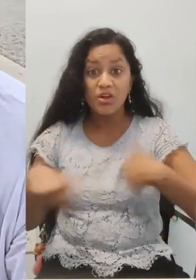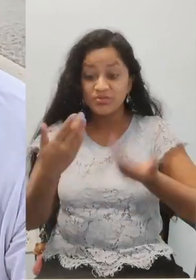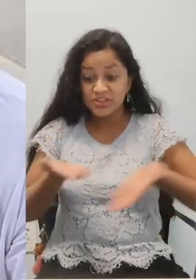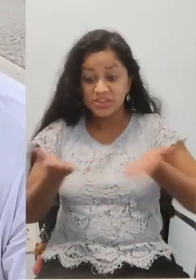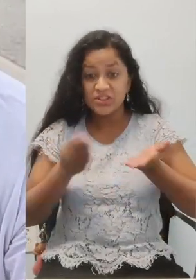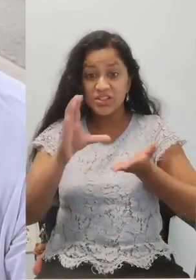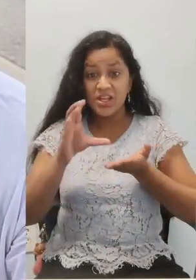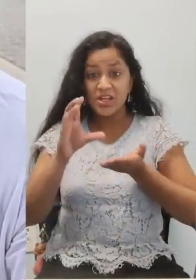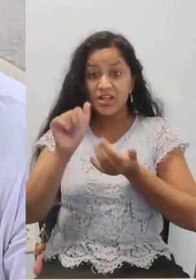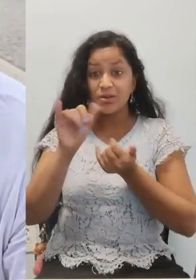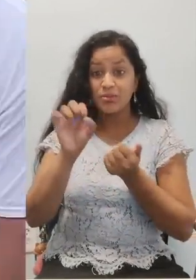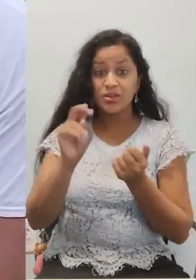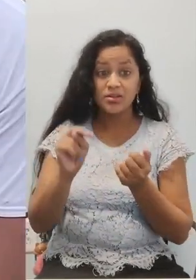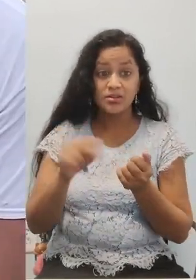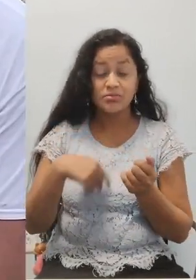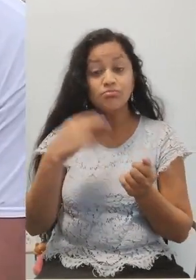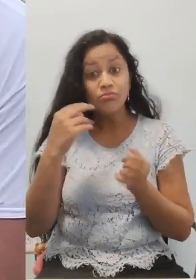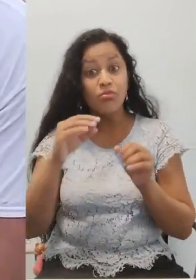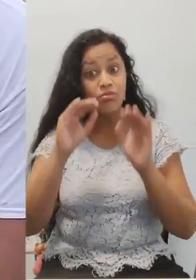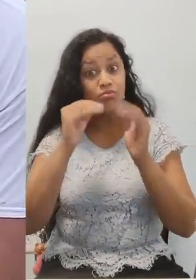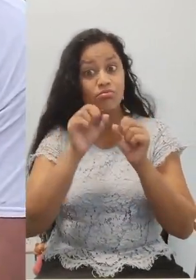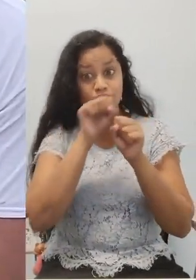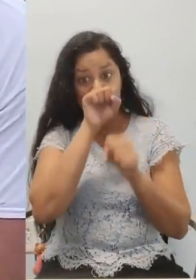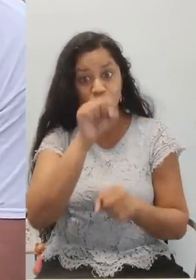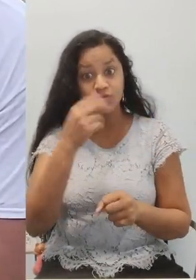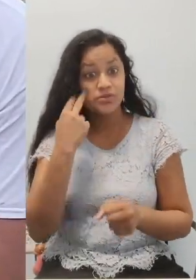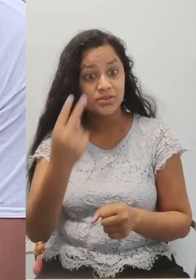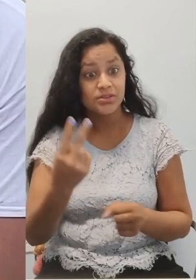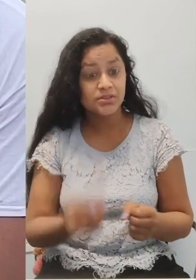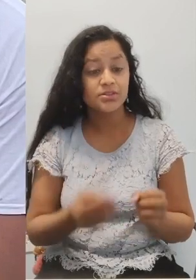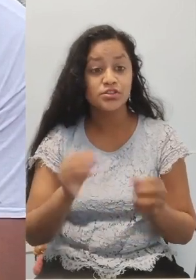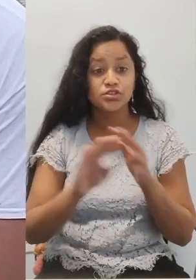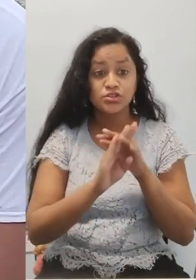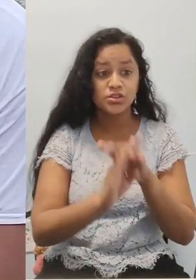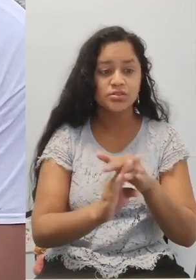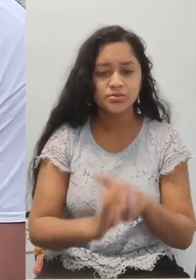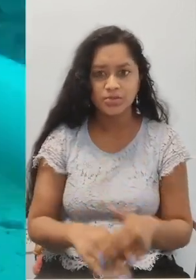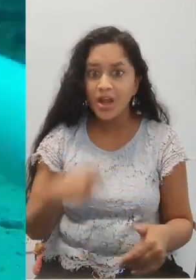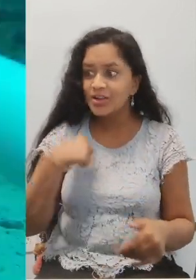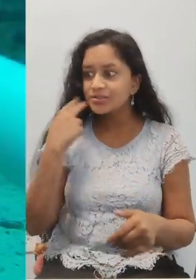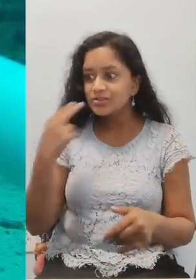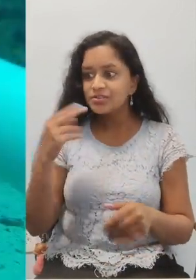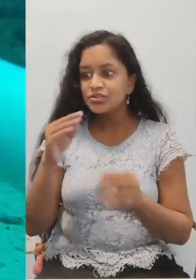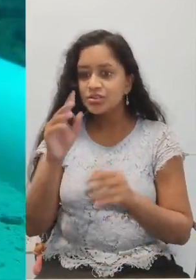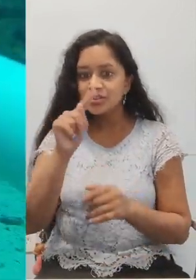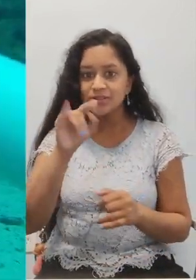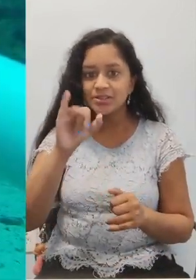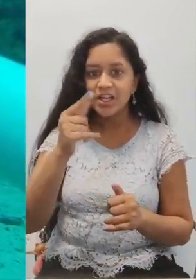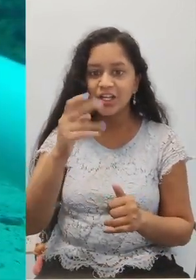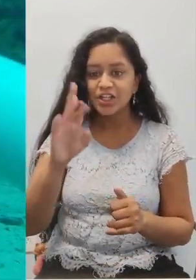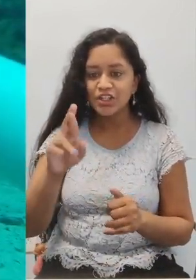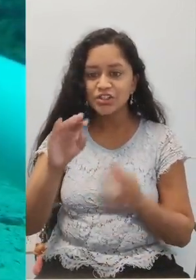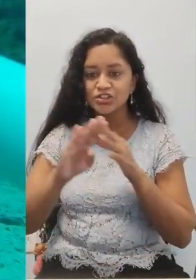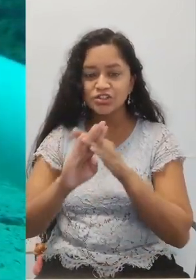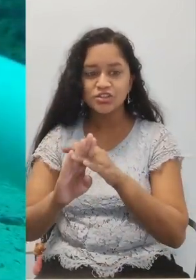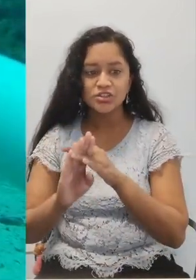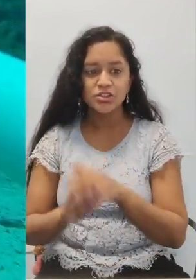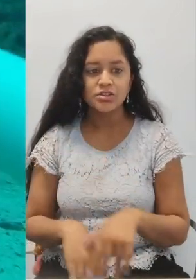whole life here in Cayman. You know, we like to see sharks. I've seen a tiger shark one time. That was very